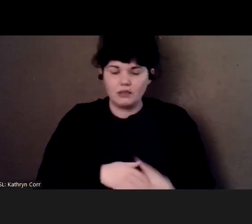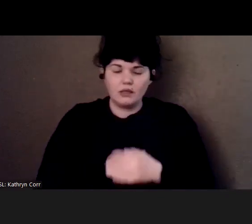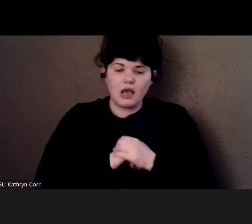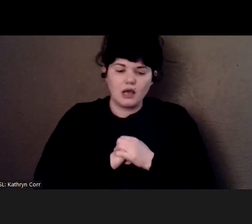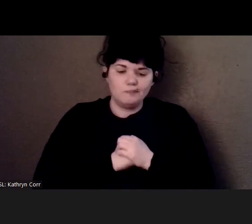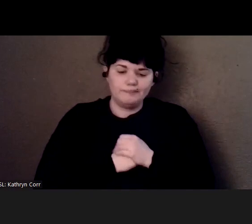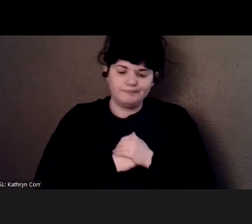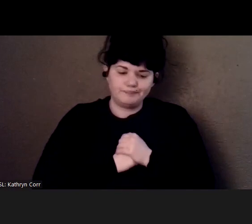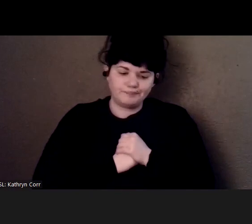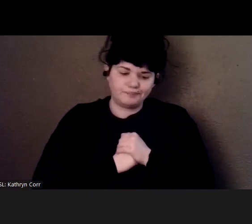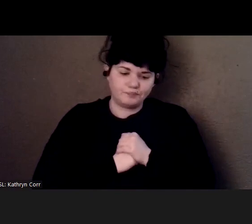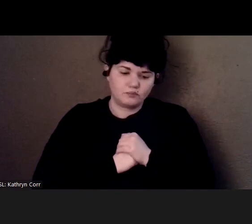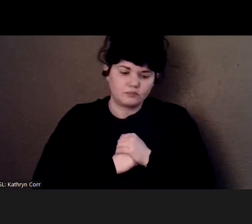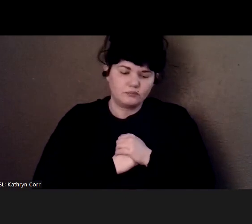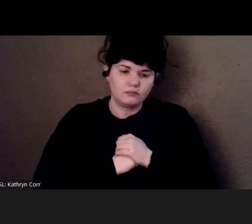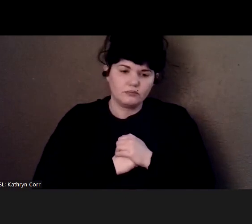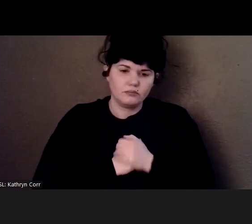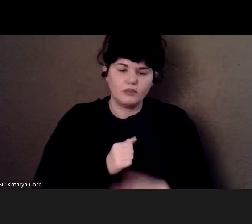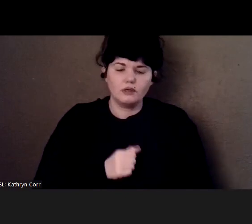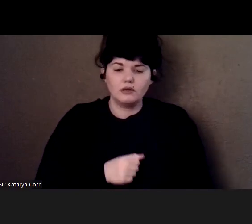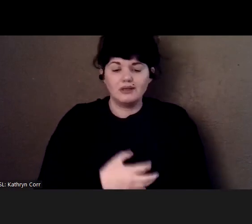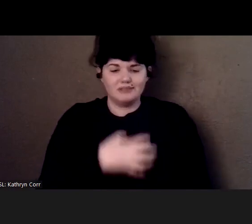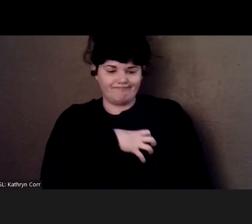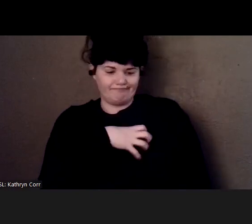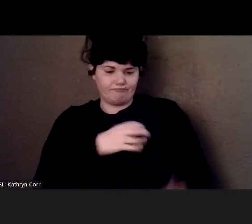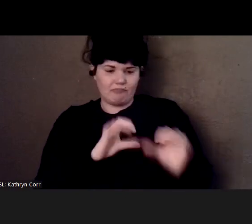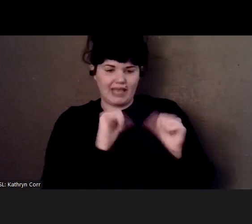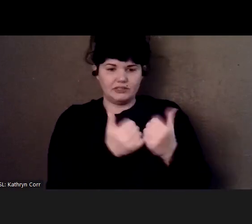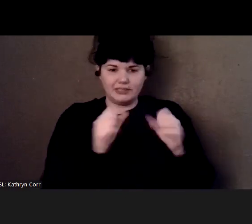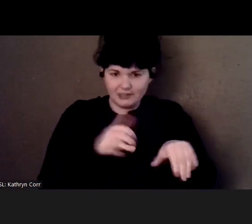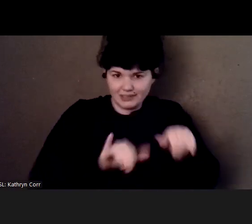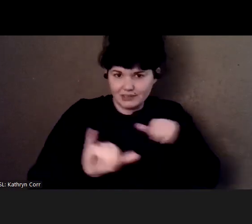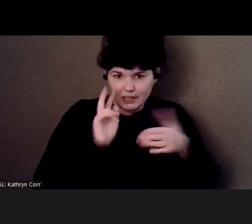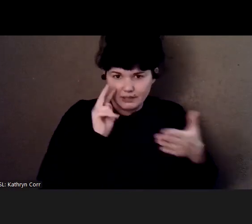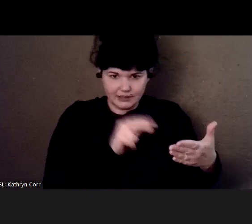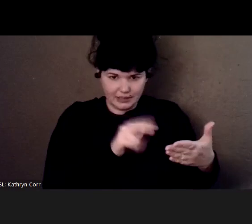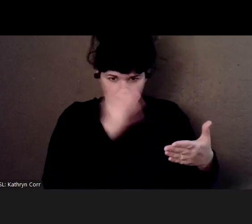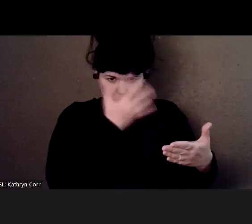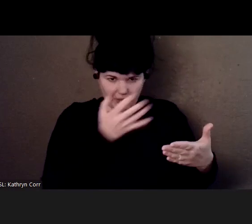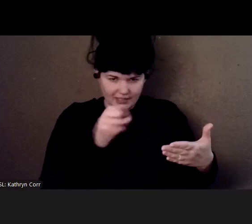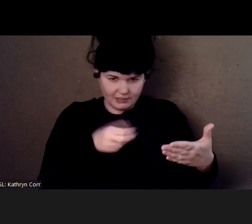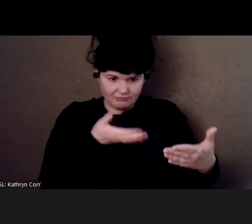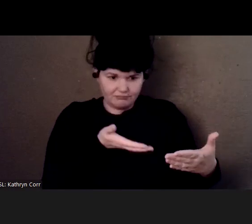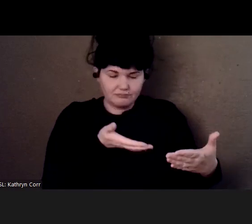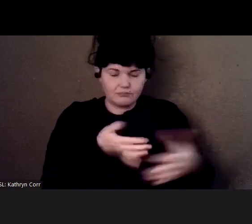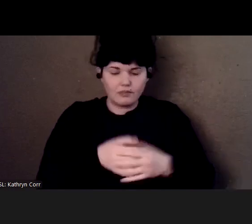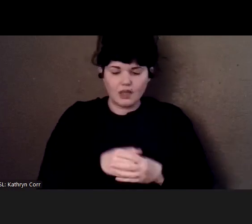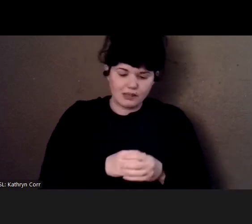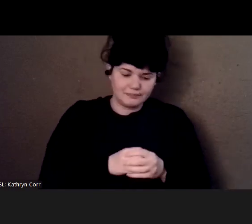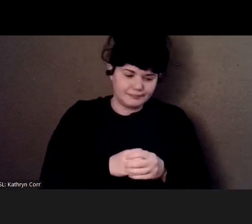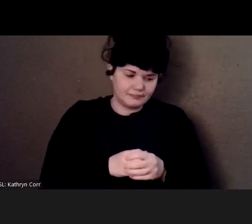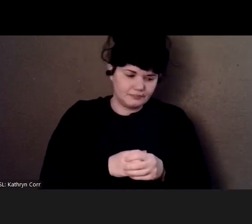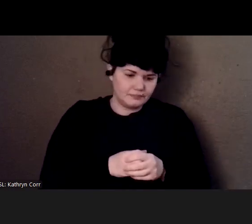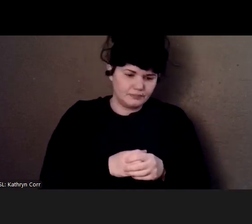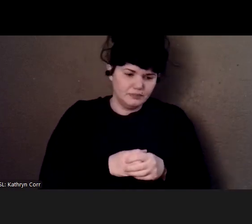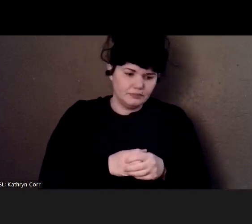There are still, like, law enforcement agencies can still see that information. It can still be seen